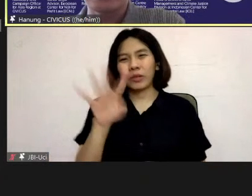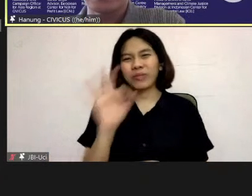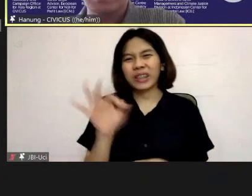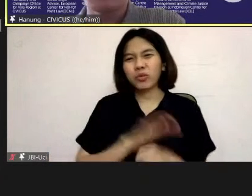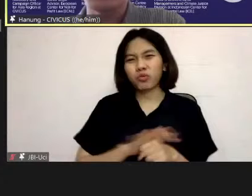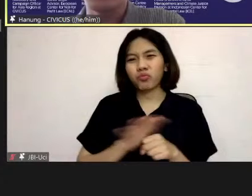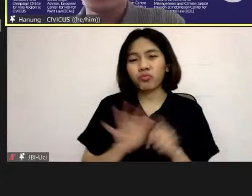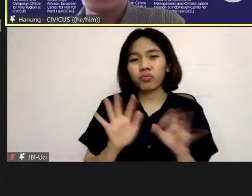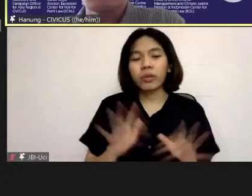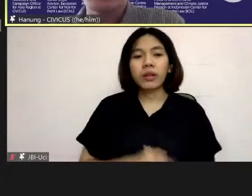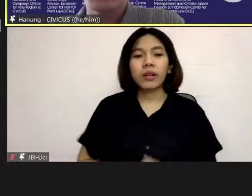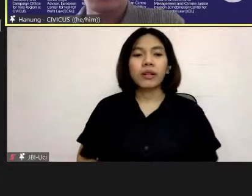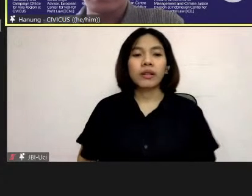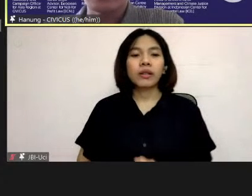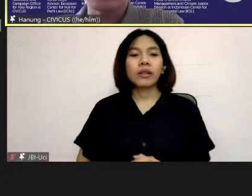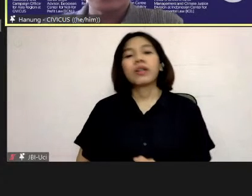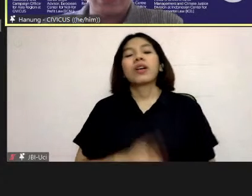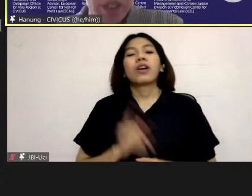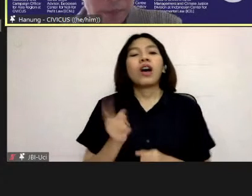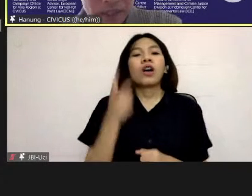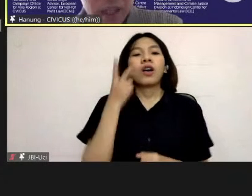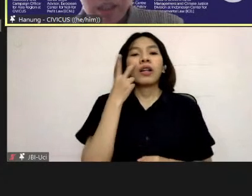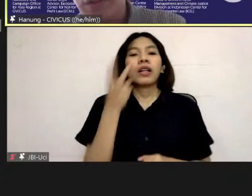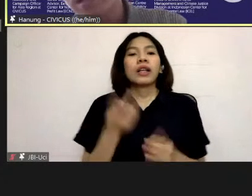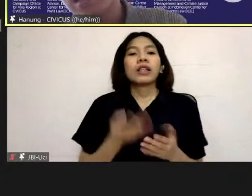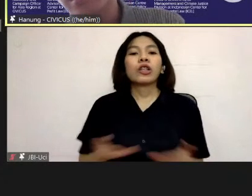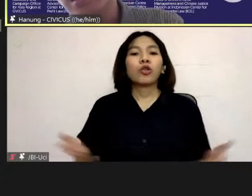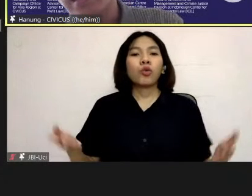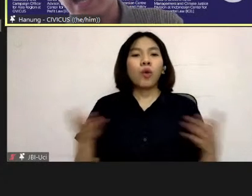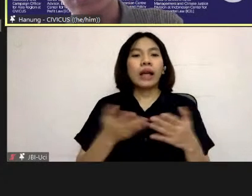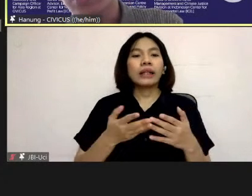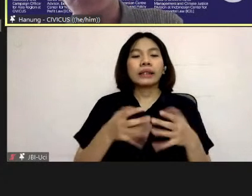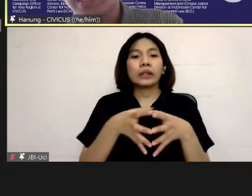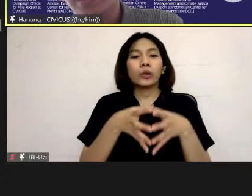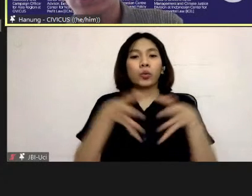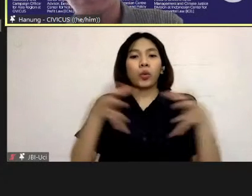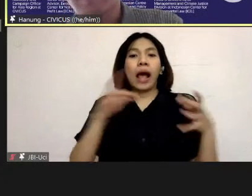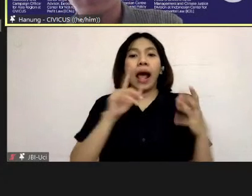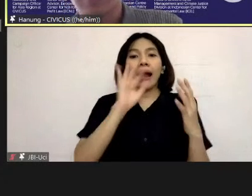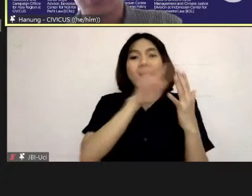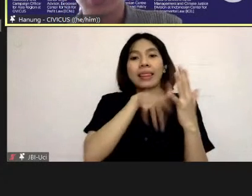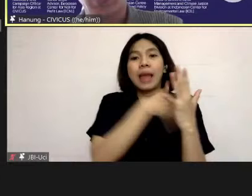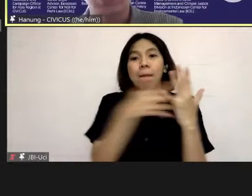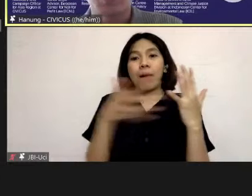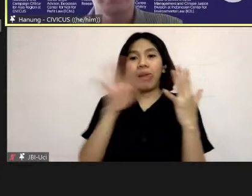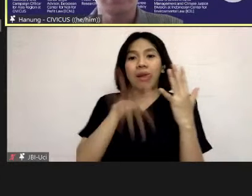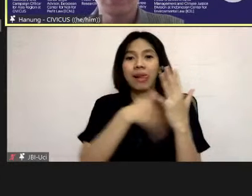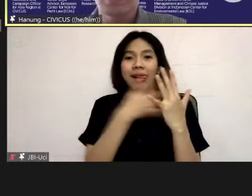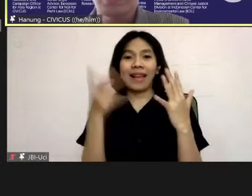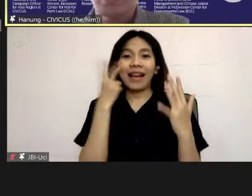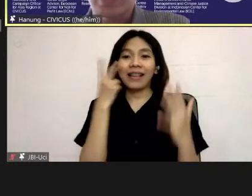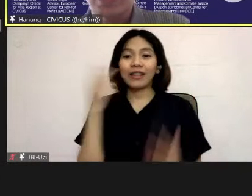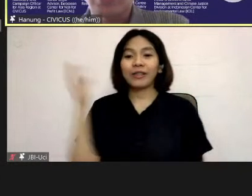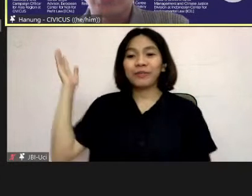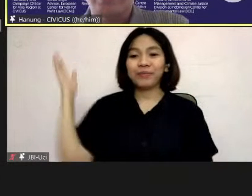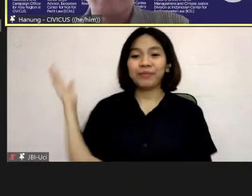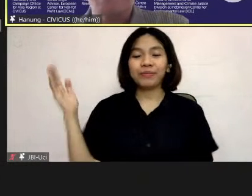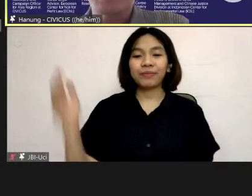see in the table, based on the data that we obtained as of 8 November 2021,